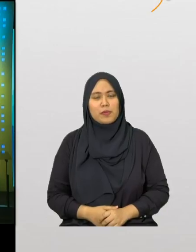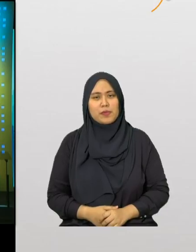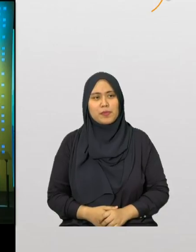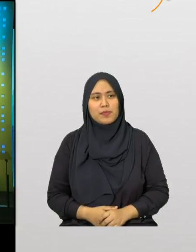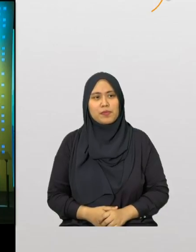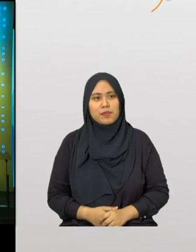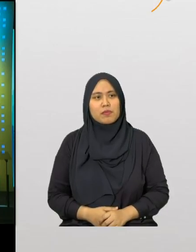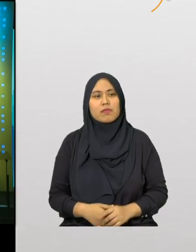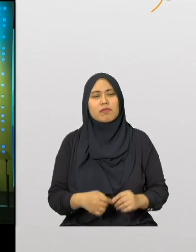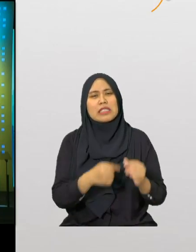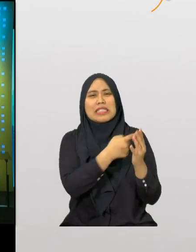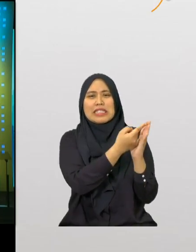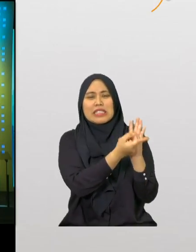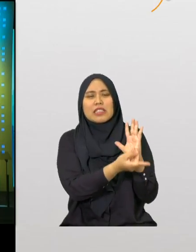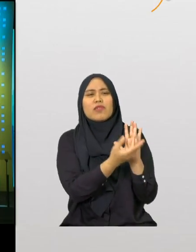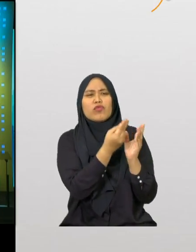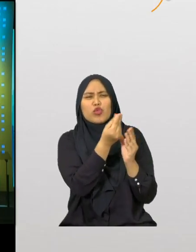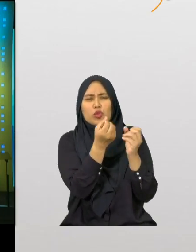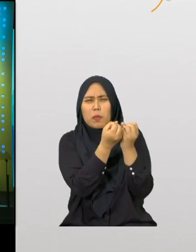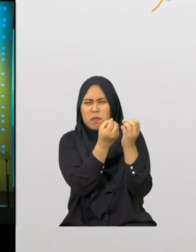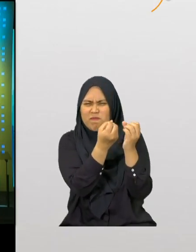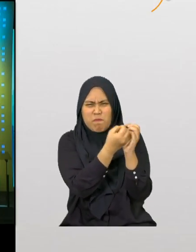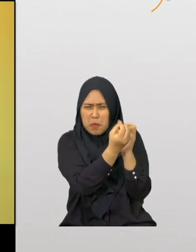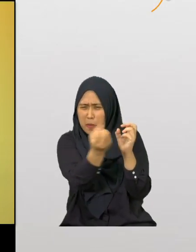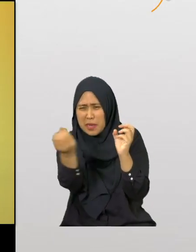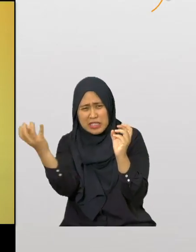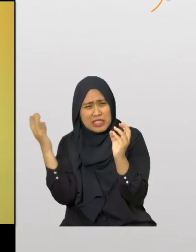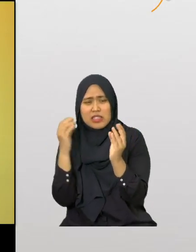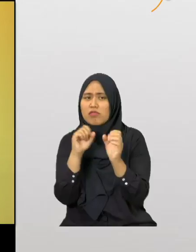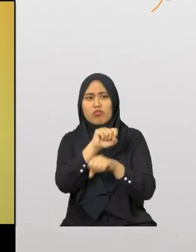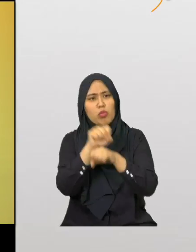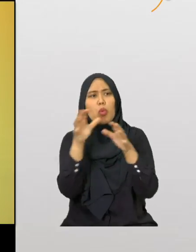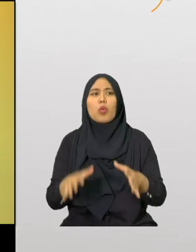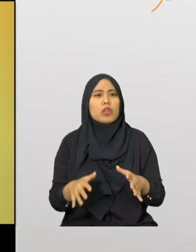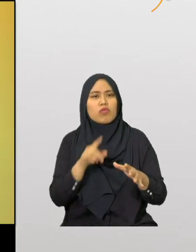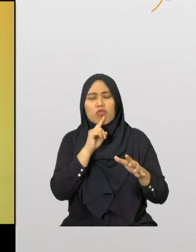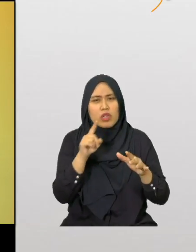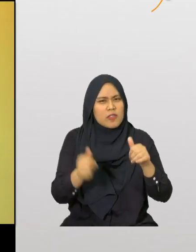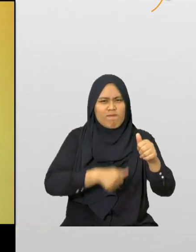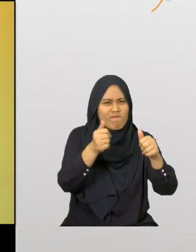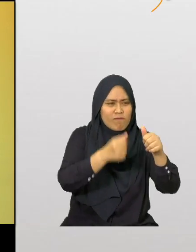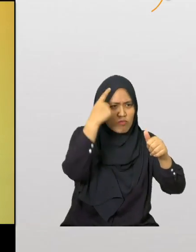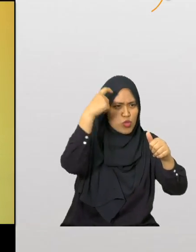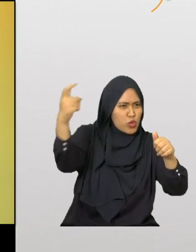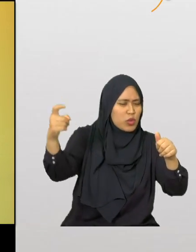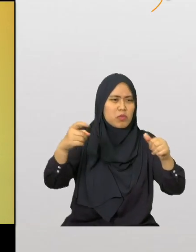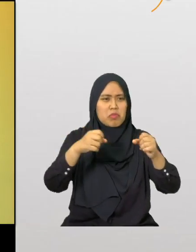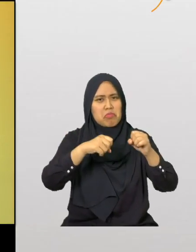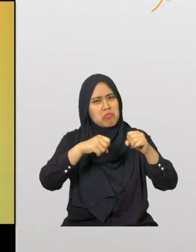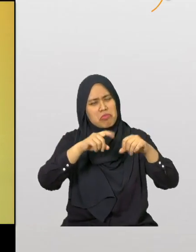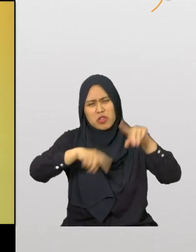These are just a few of many, many Singaporeans who are pursuing dreams, breaking new ground, and flying our flag